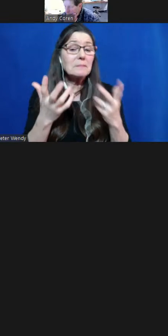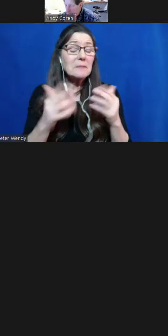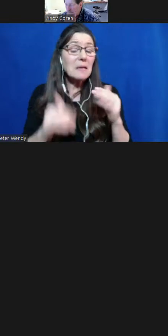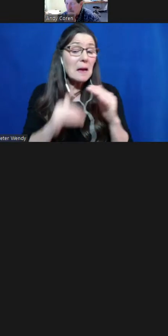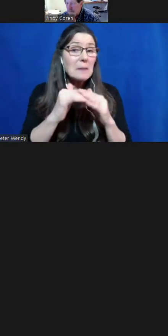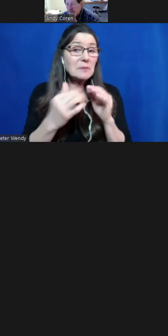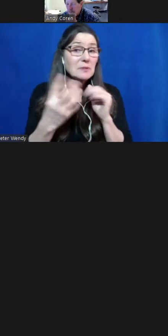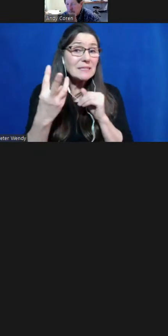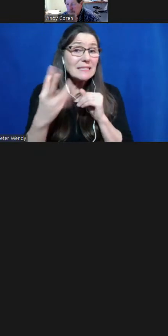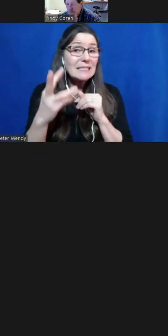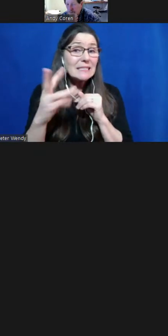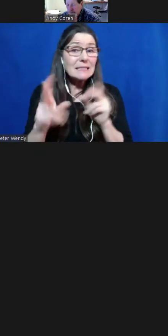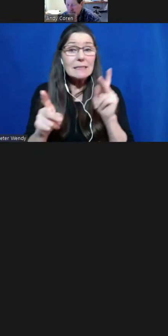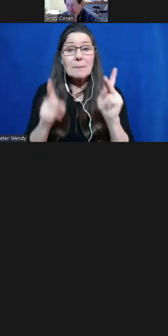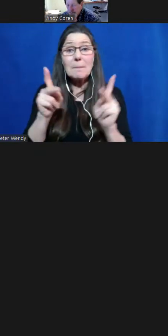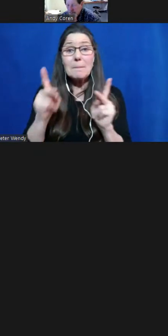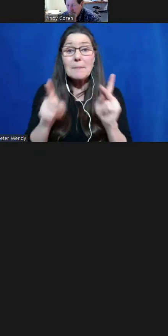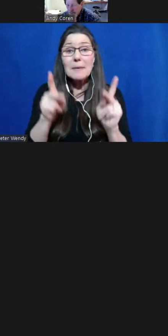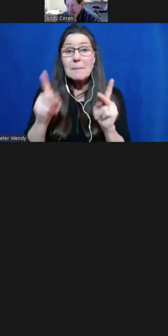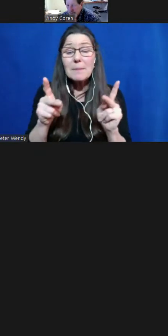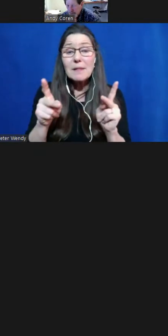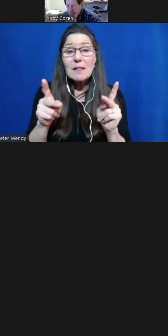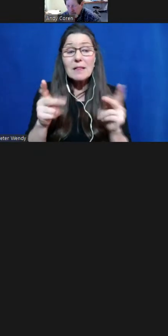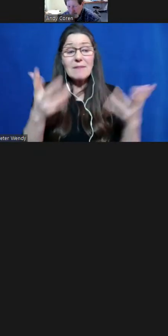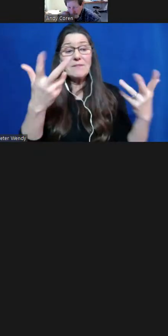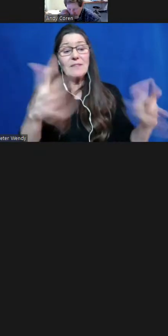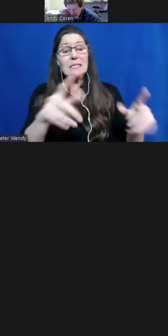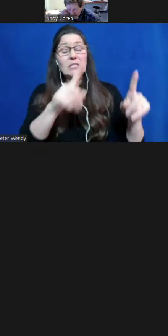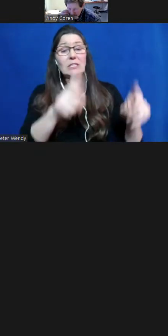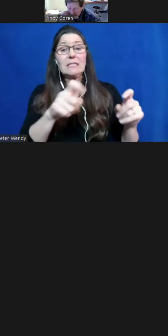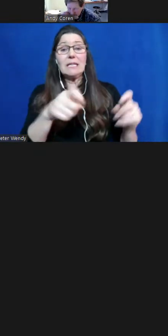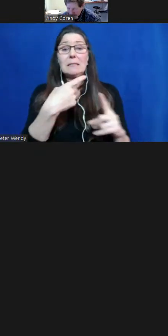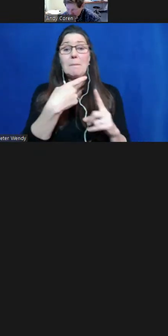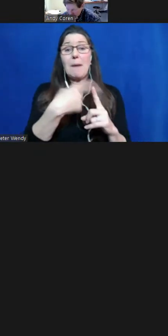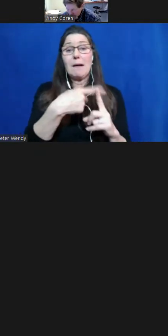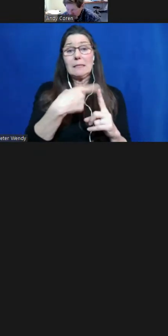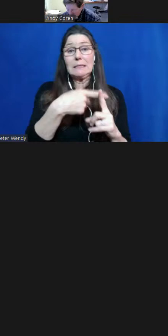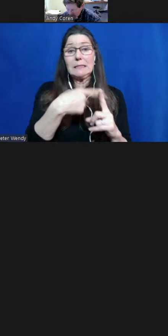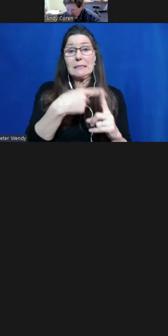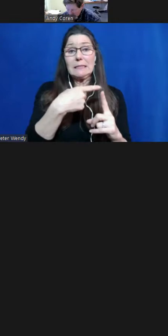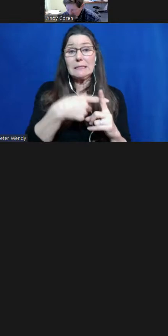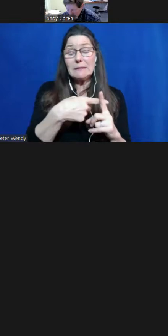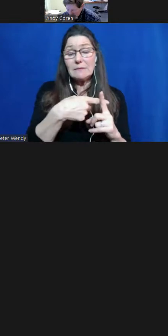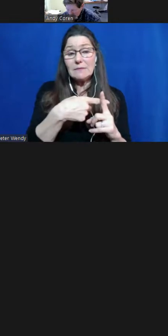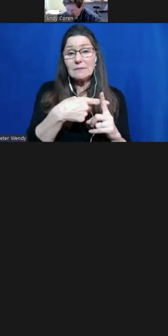people who have tested positive that